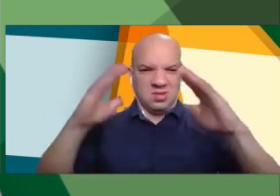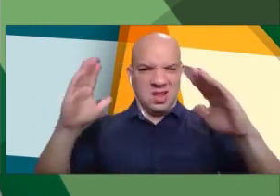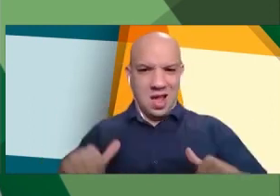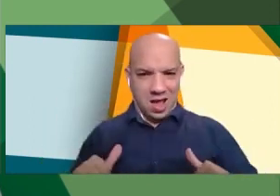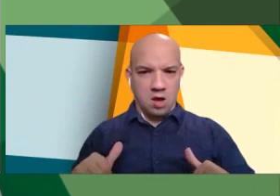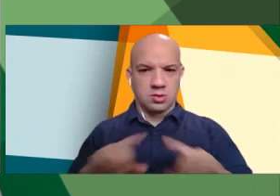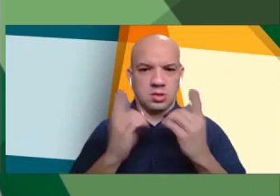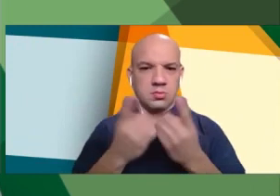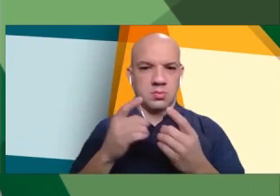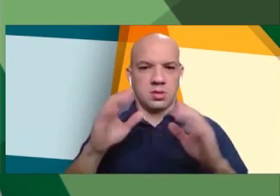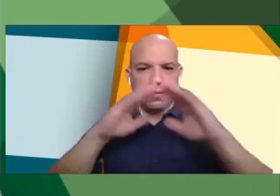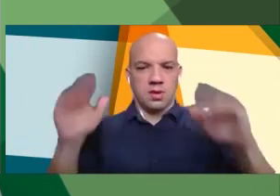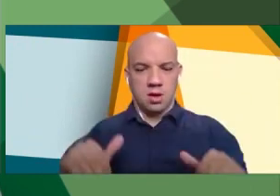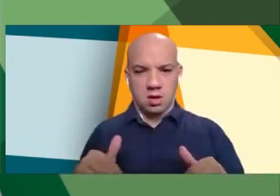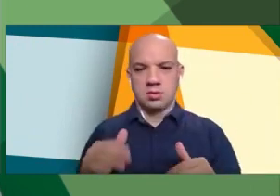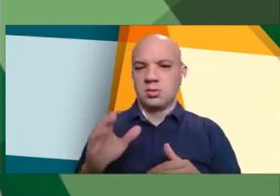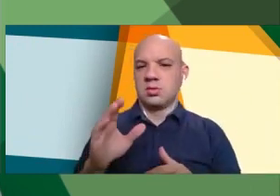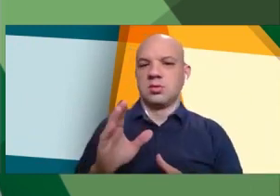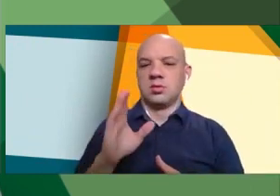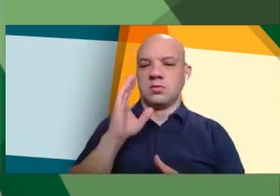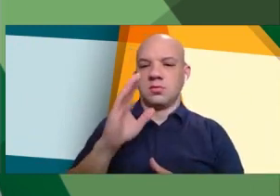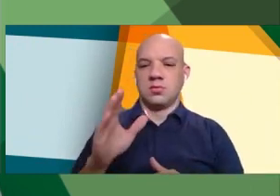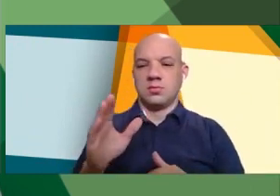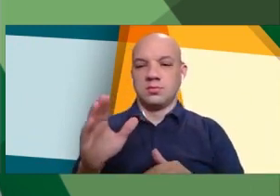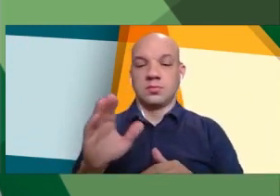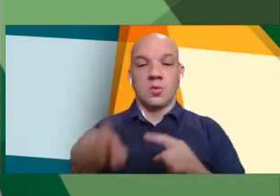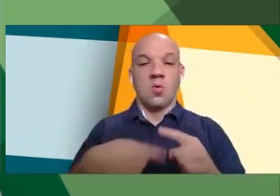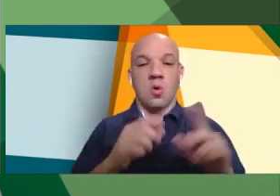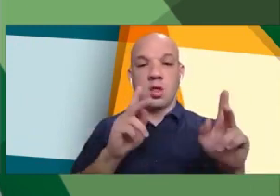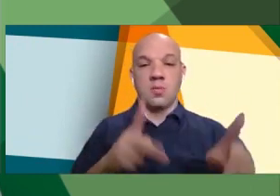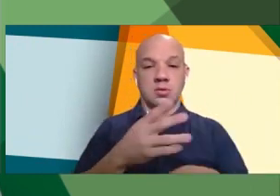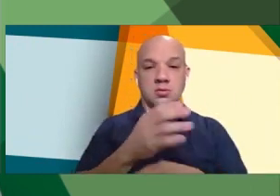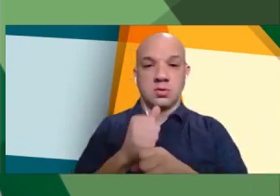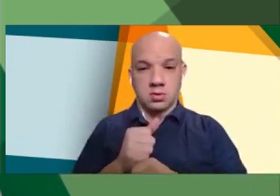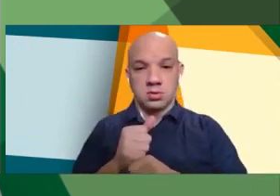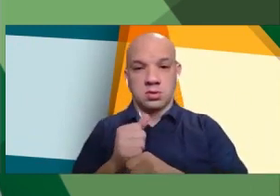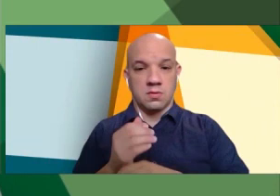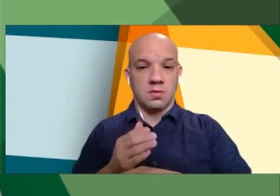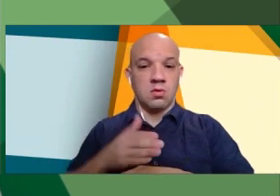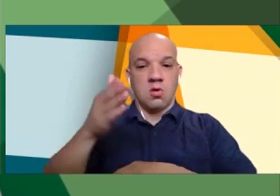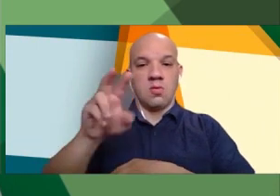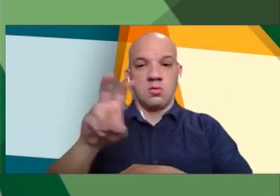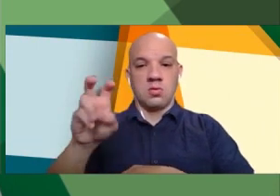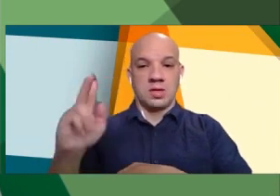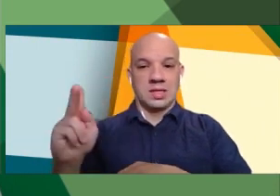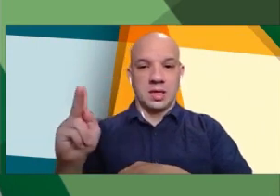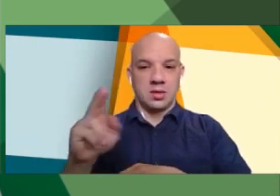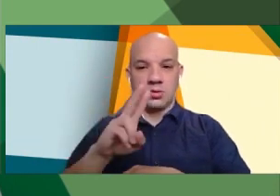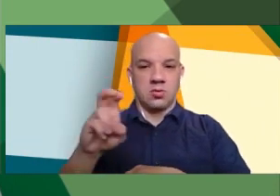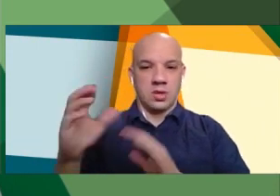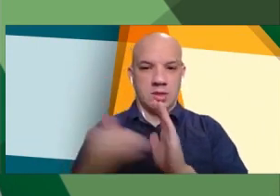to apply when that grantee receives an award in excess of 200K. That